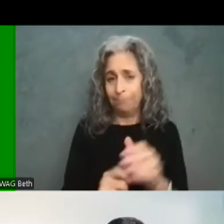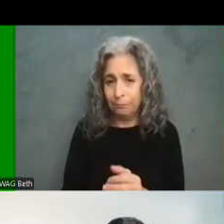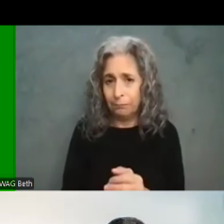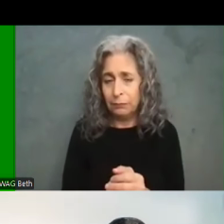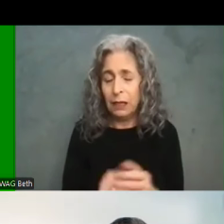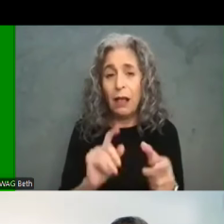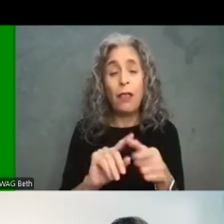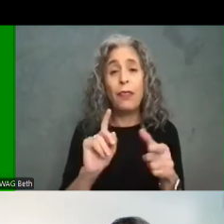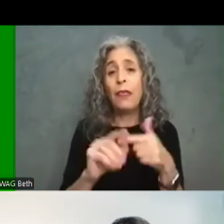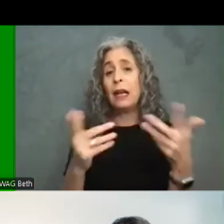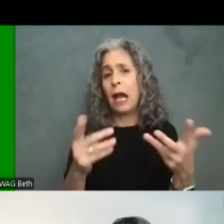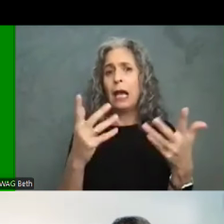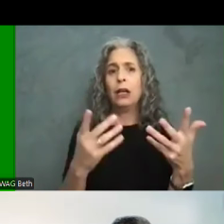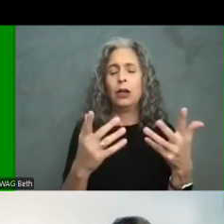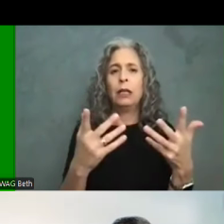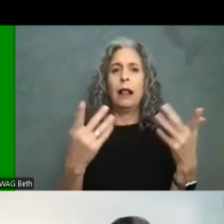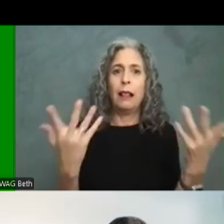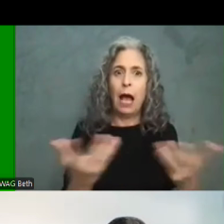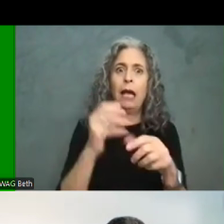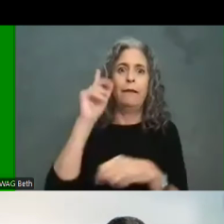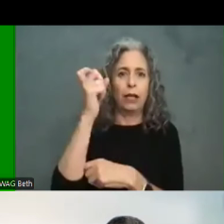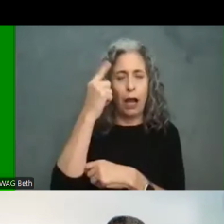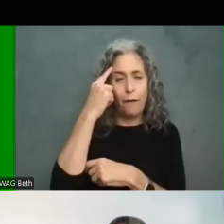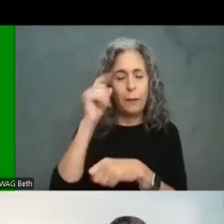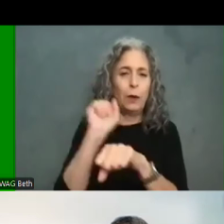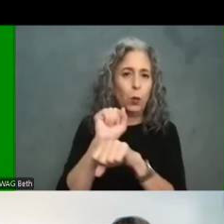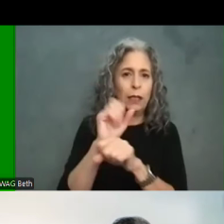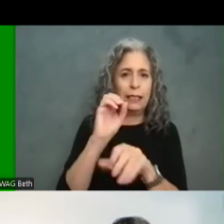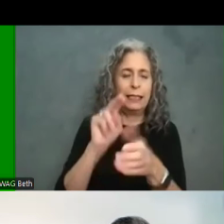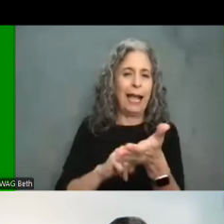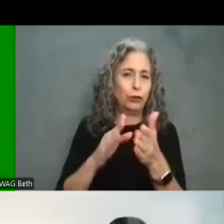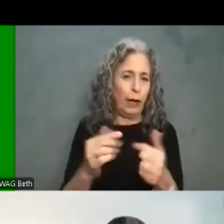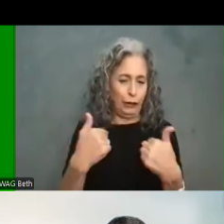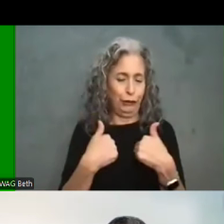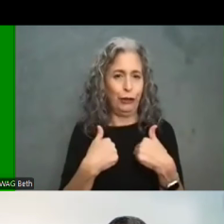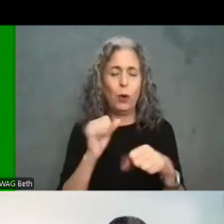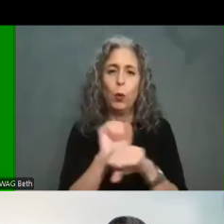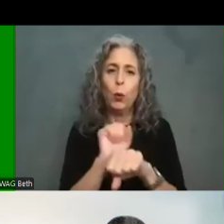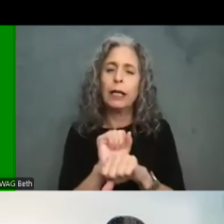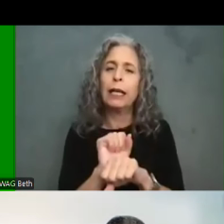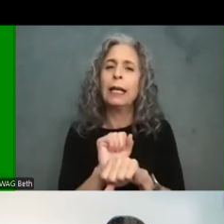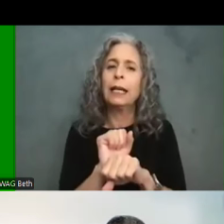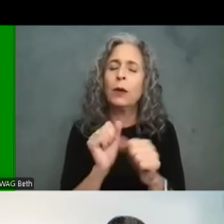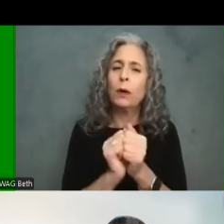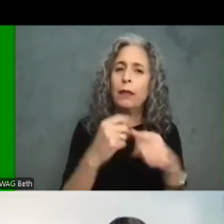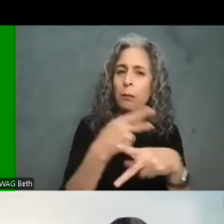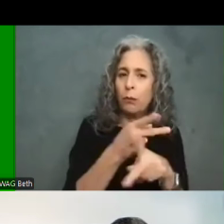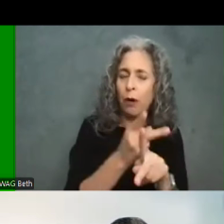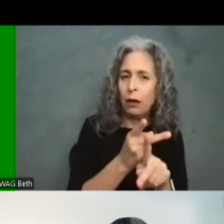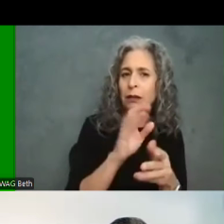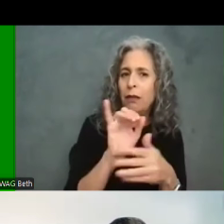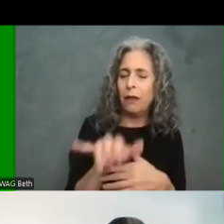spent a bunch of time in the US government as a contractor working on products where